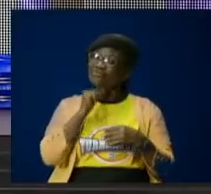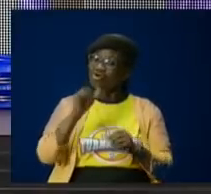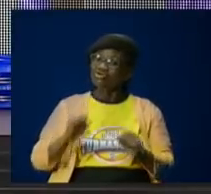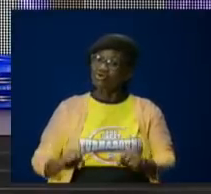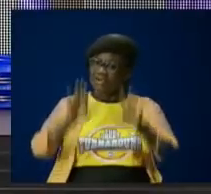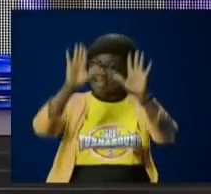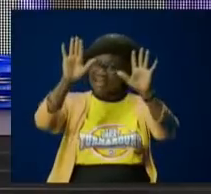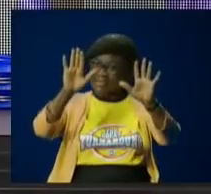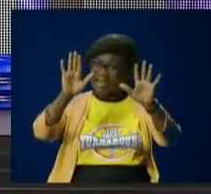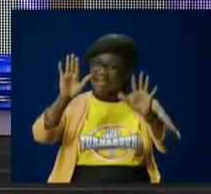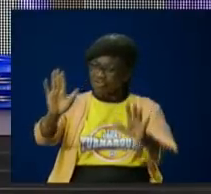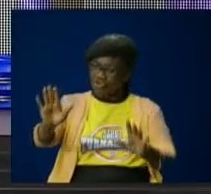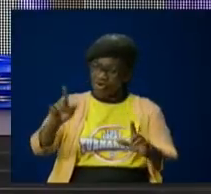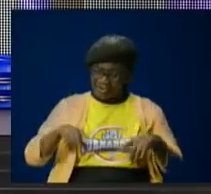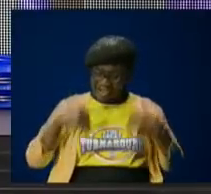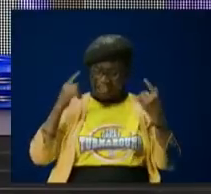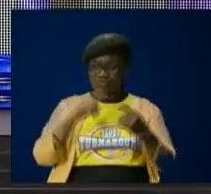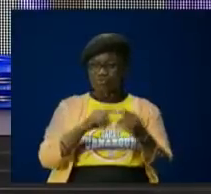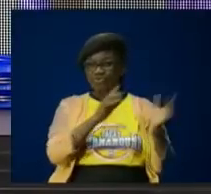storm hits.